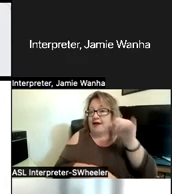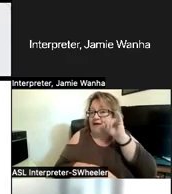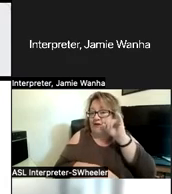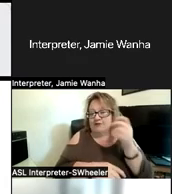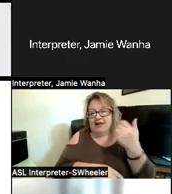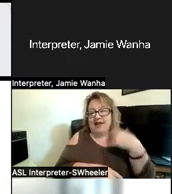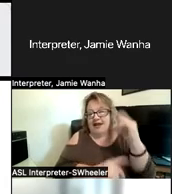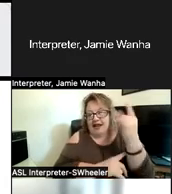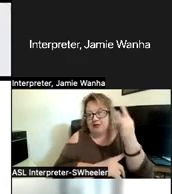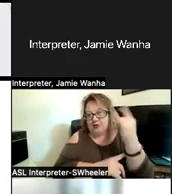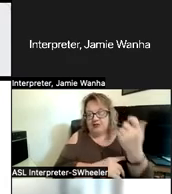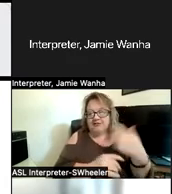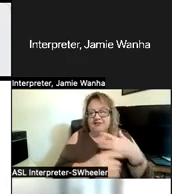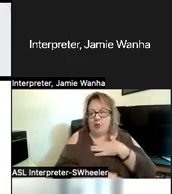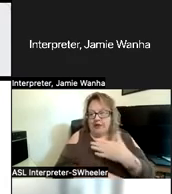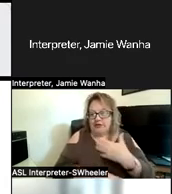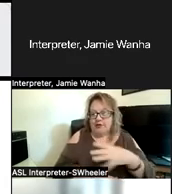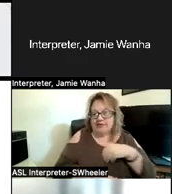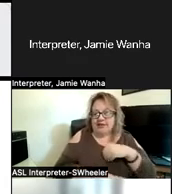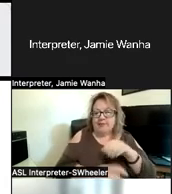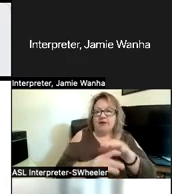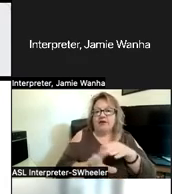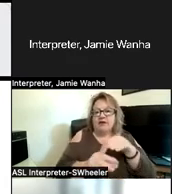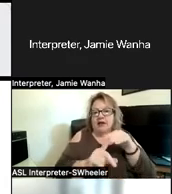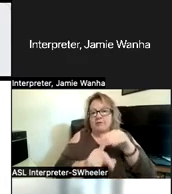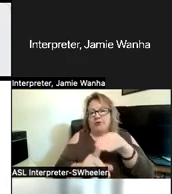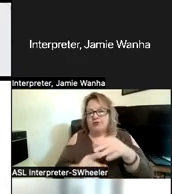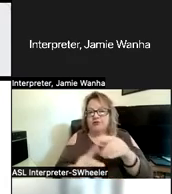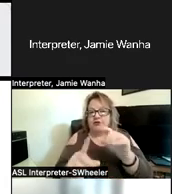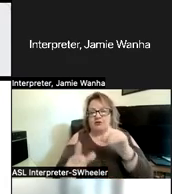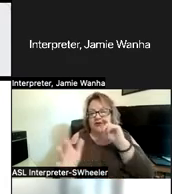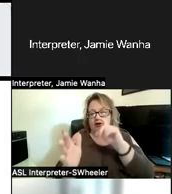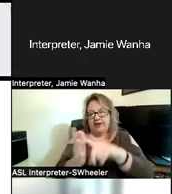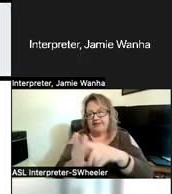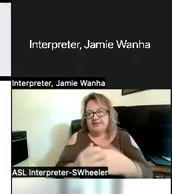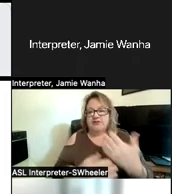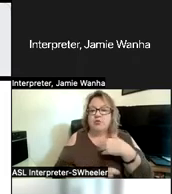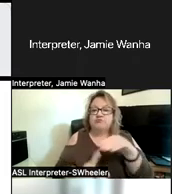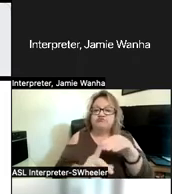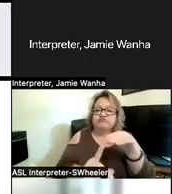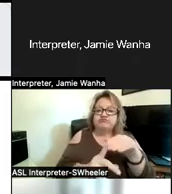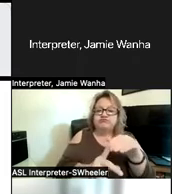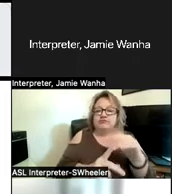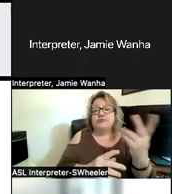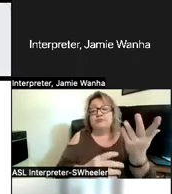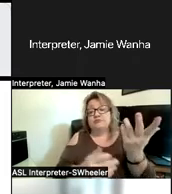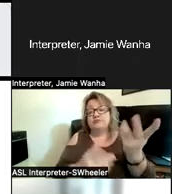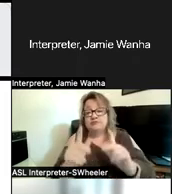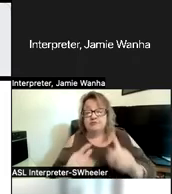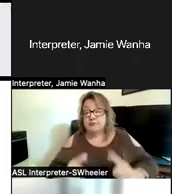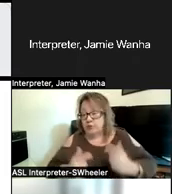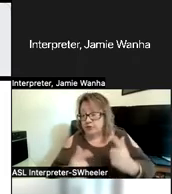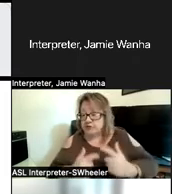Androids willing to accept push notifications, things like that. We will alert residents